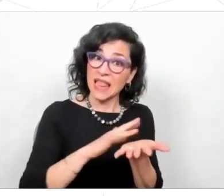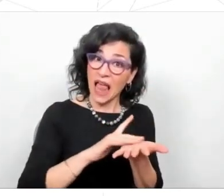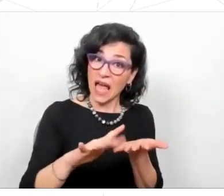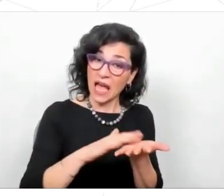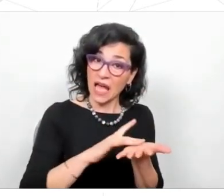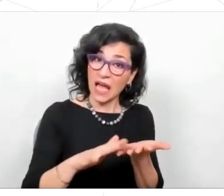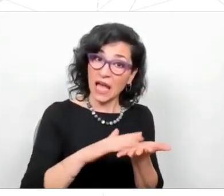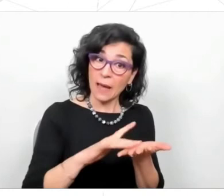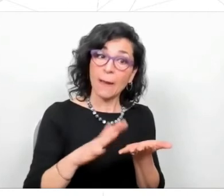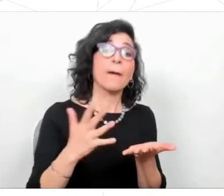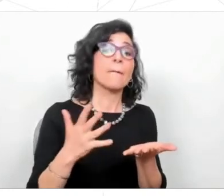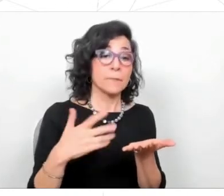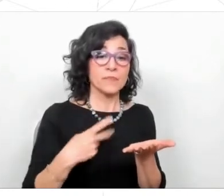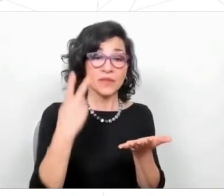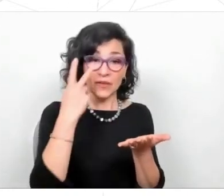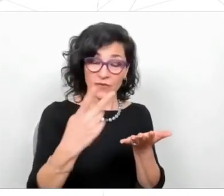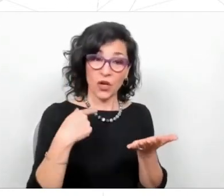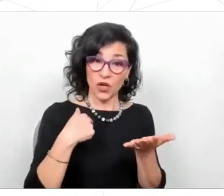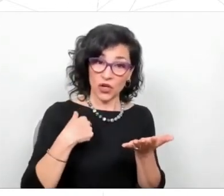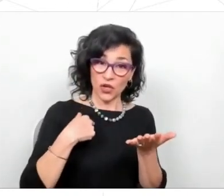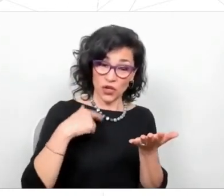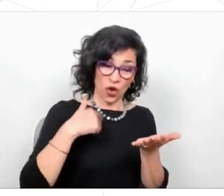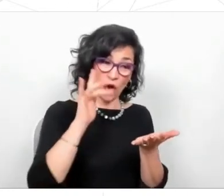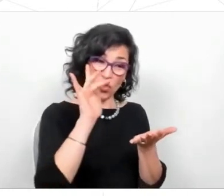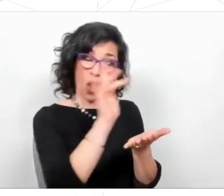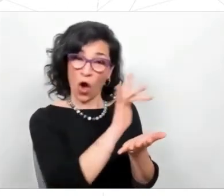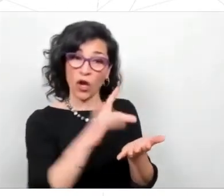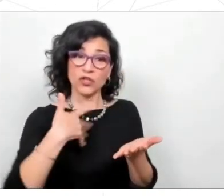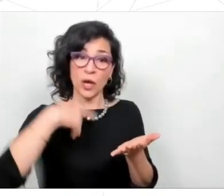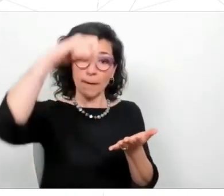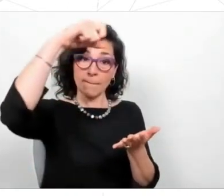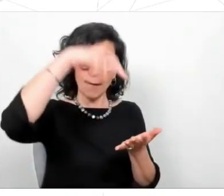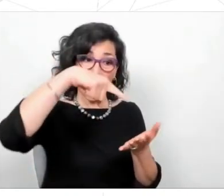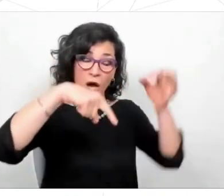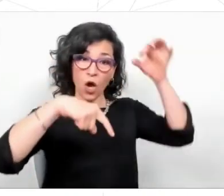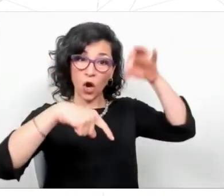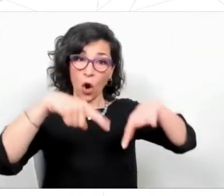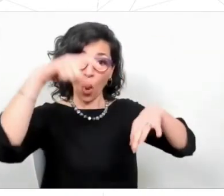to make it much easier to see what I'm locating by touch or by mouse.